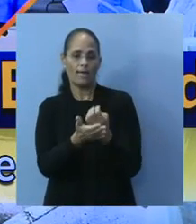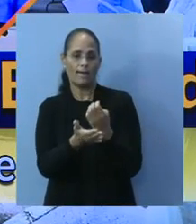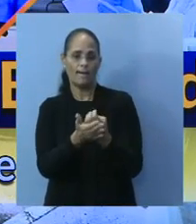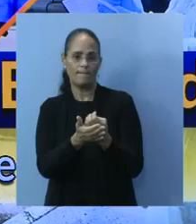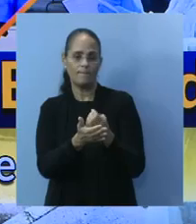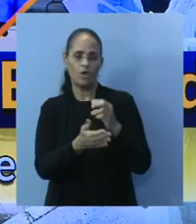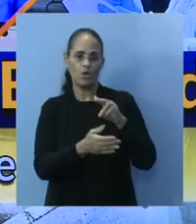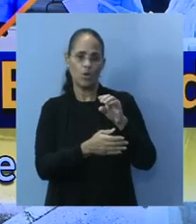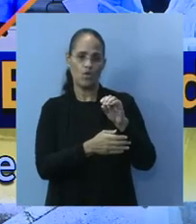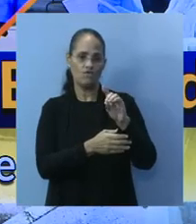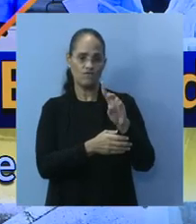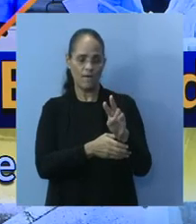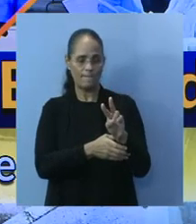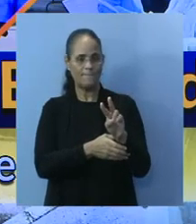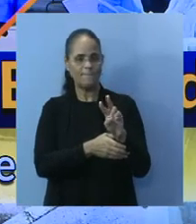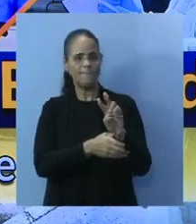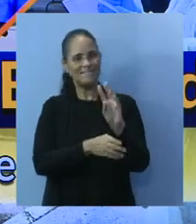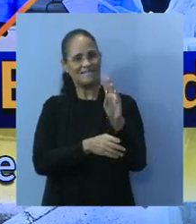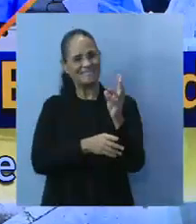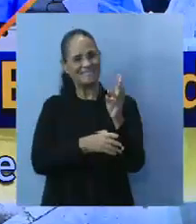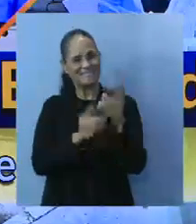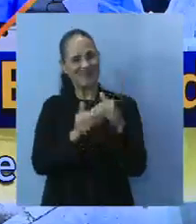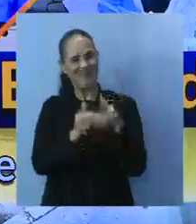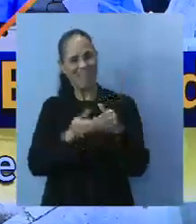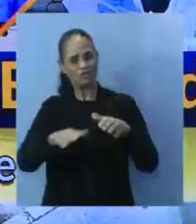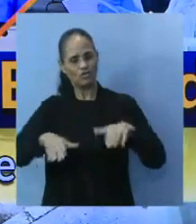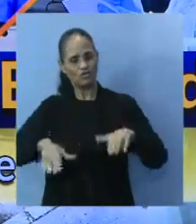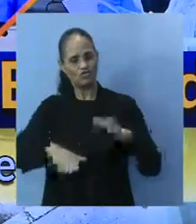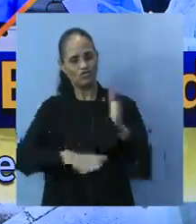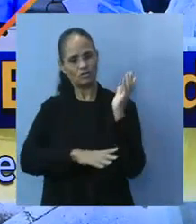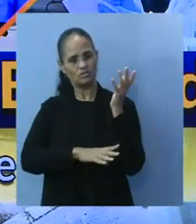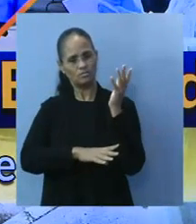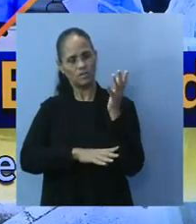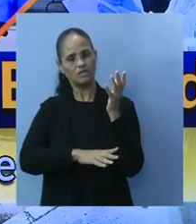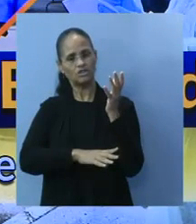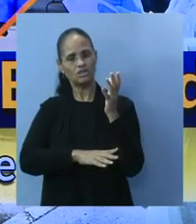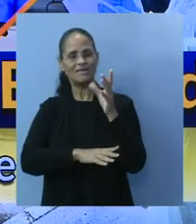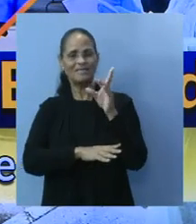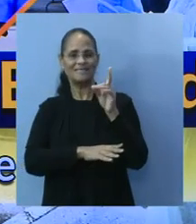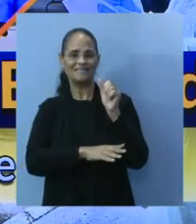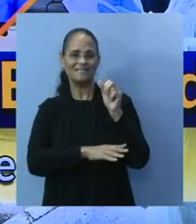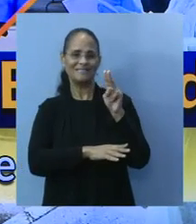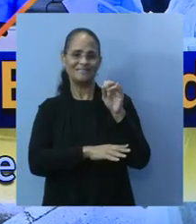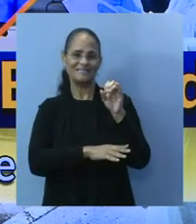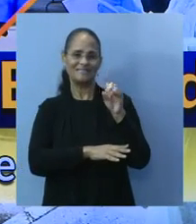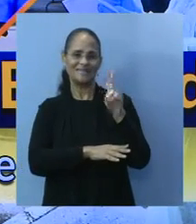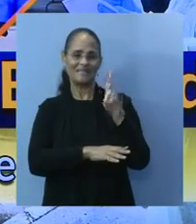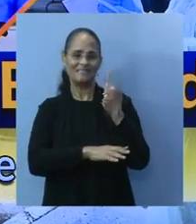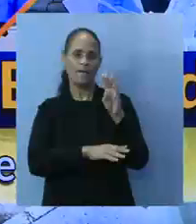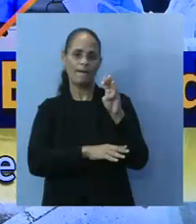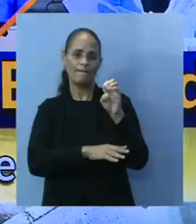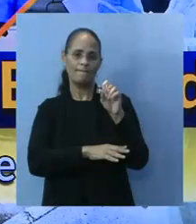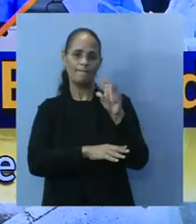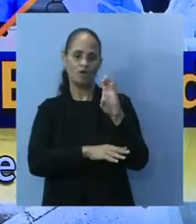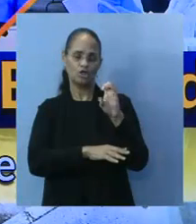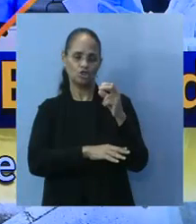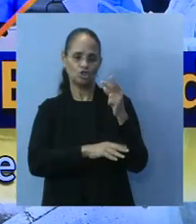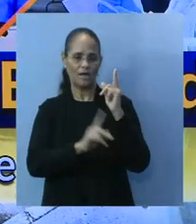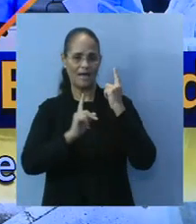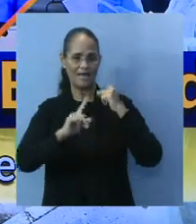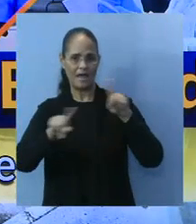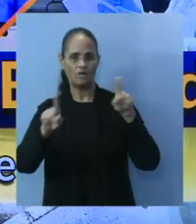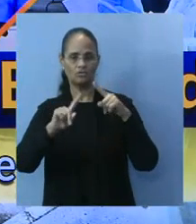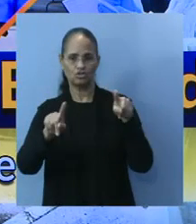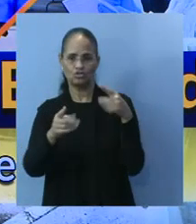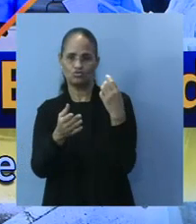November 16th, following the throne speech, the Minister of Public Works, David Burt, announced a short-term economic stimulus program in